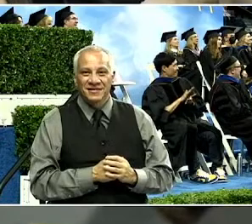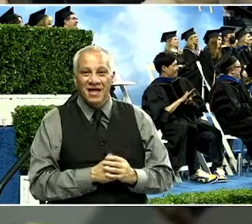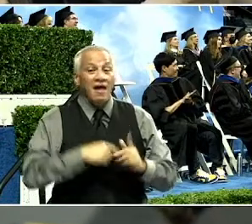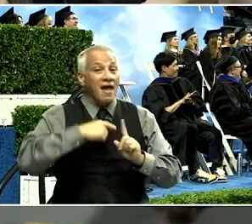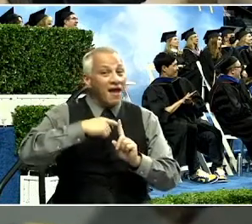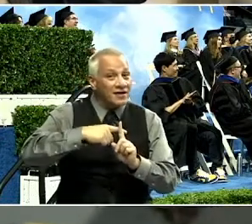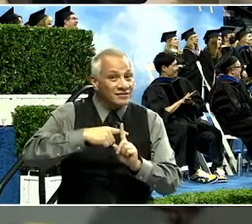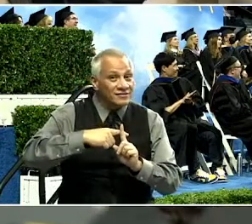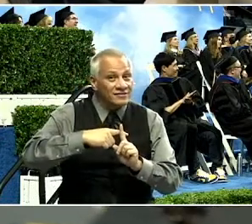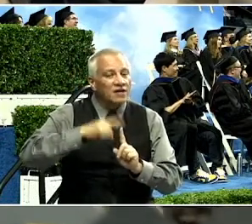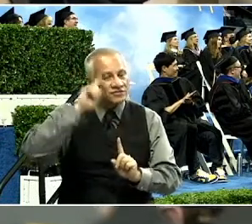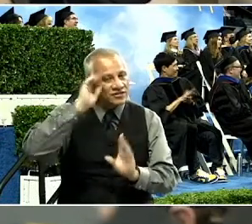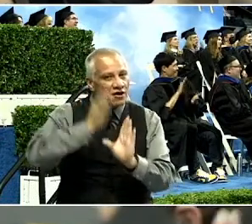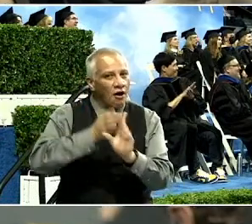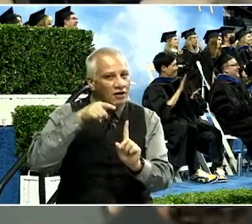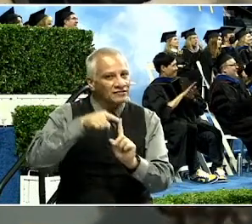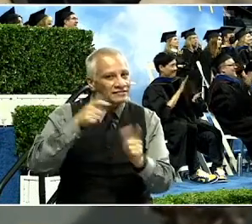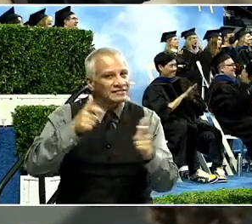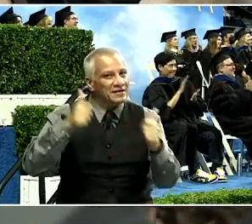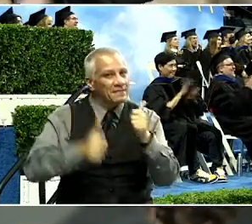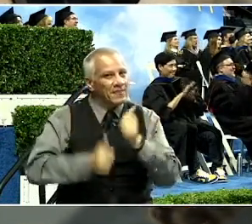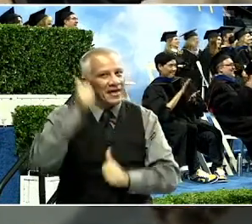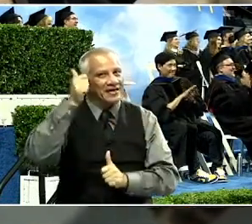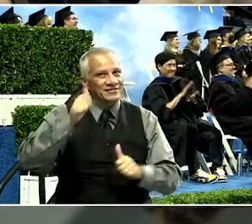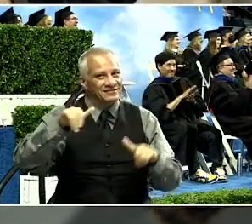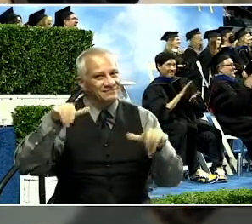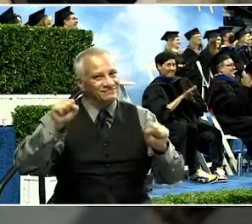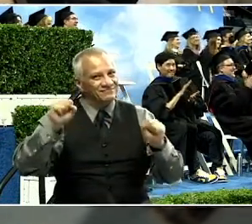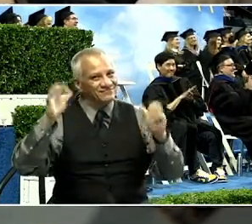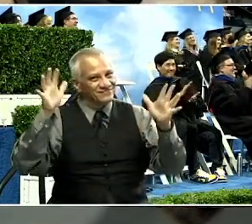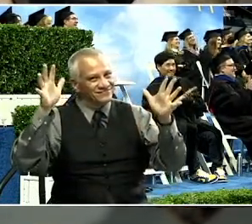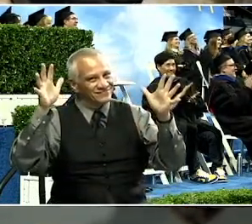and psychology.